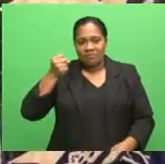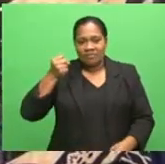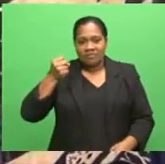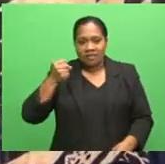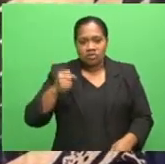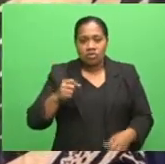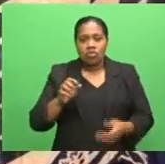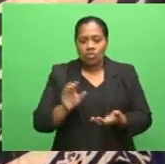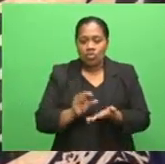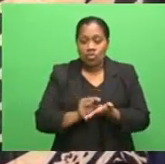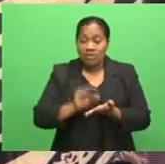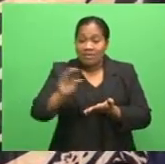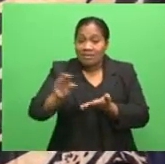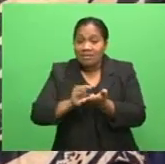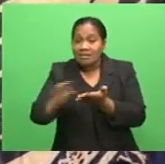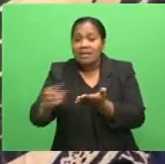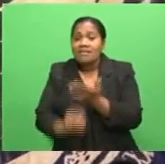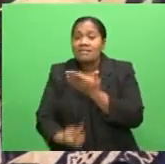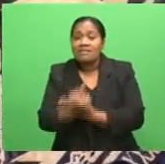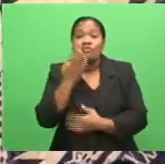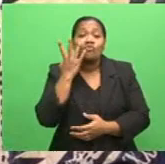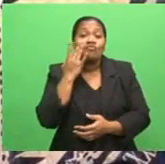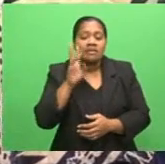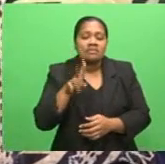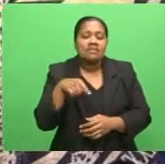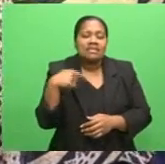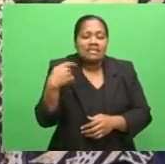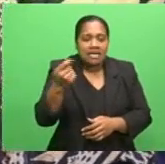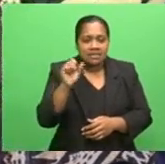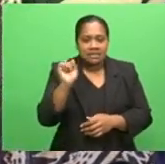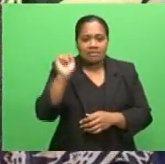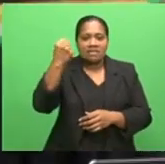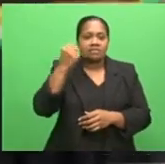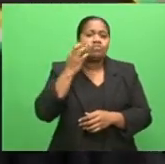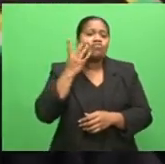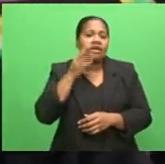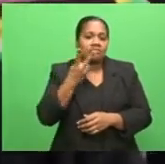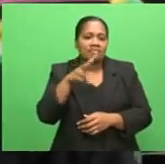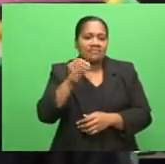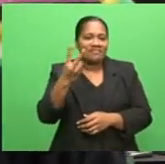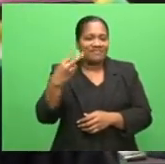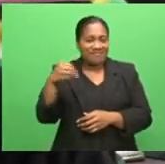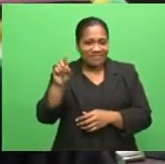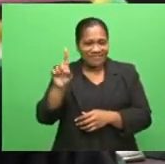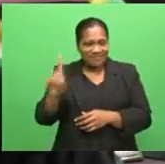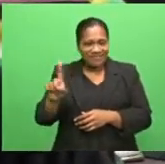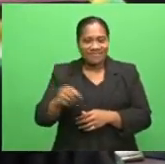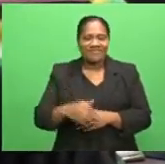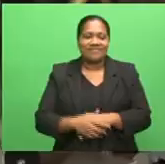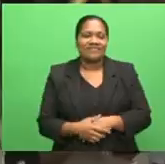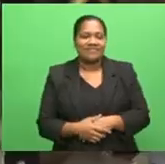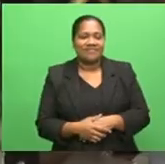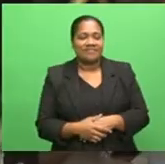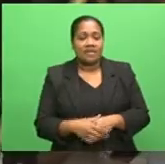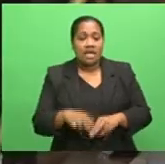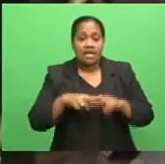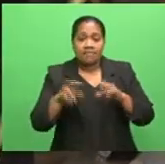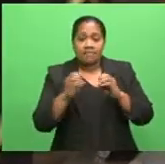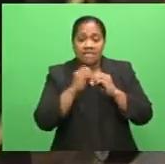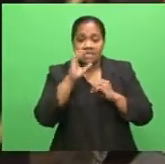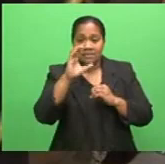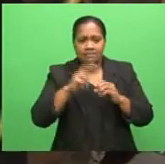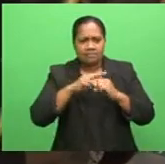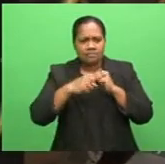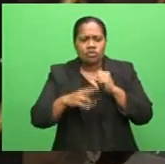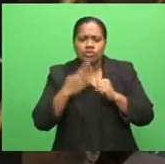distribution will be done in the next semester, that is 2021. FBC News spoke with the Telehu